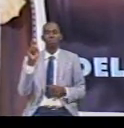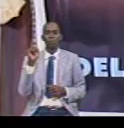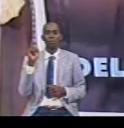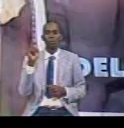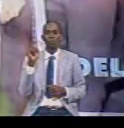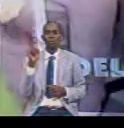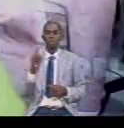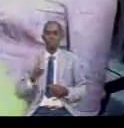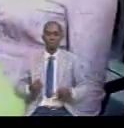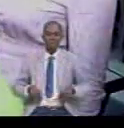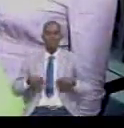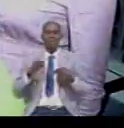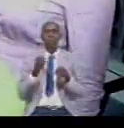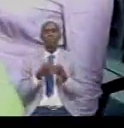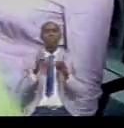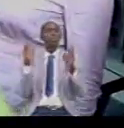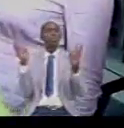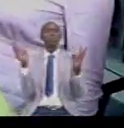live in victory,